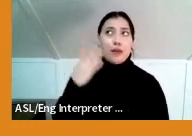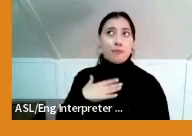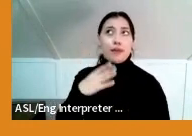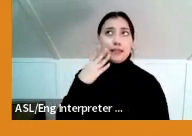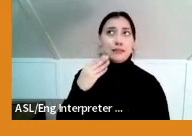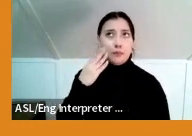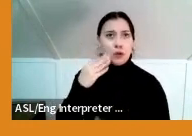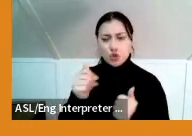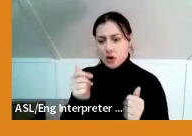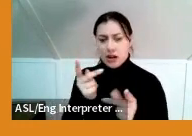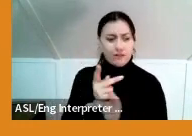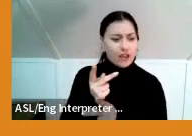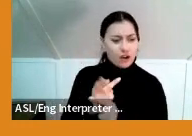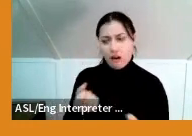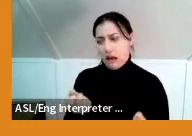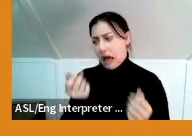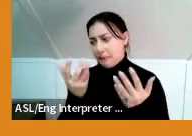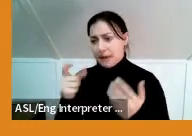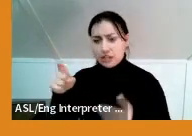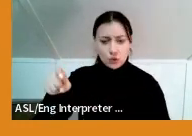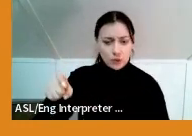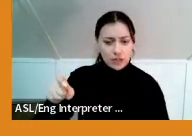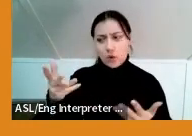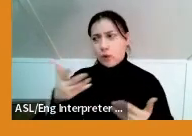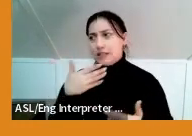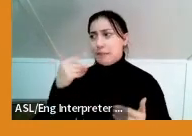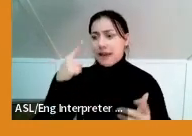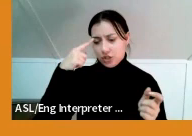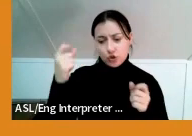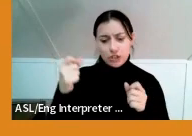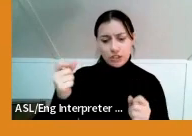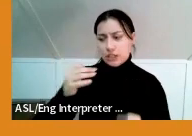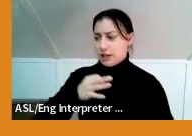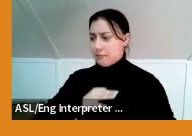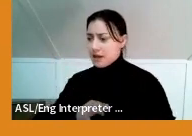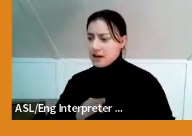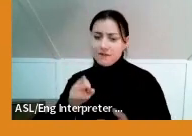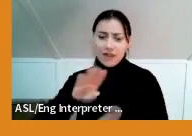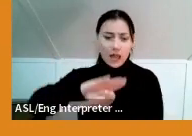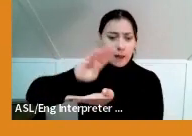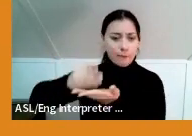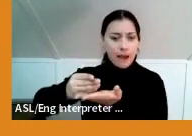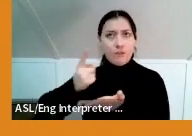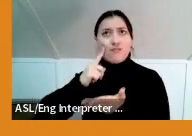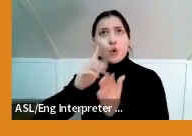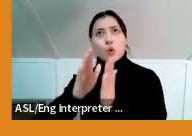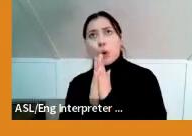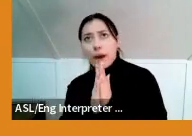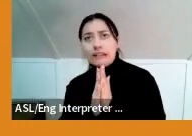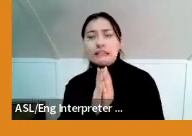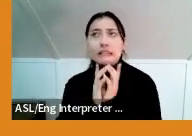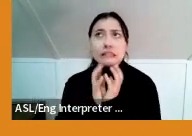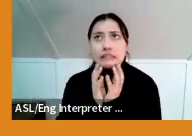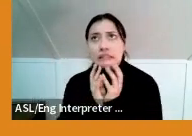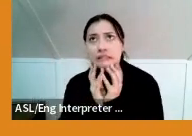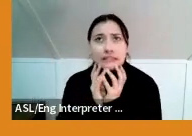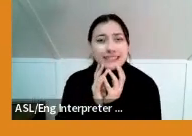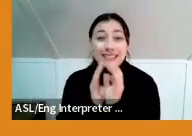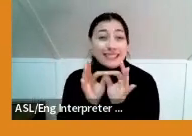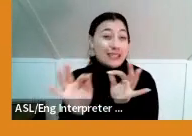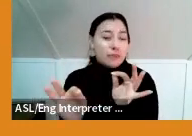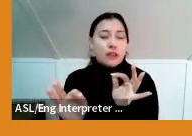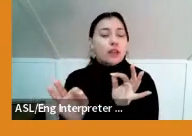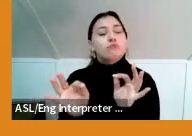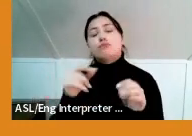to calculate what is the most strategically beneficial grant amount to request. That's simply not